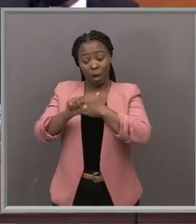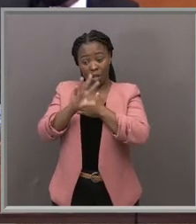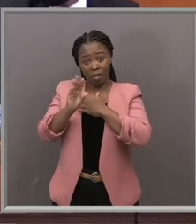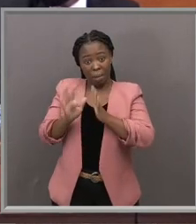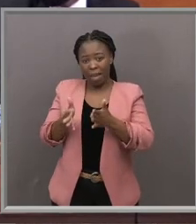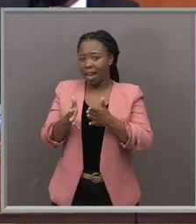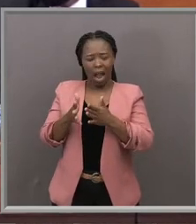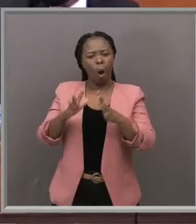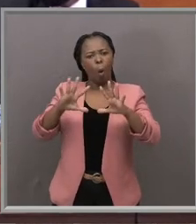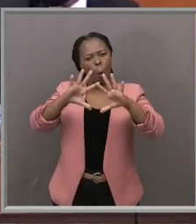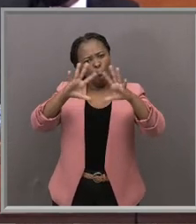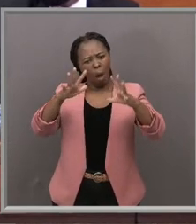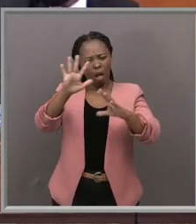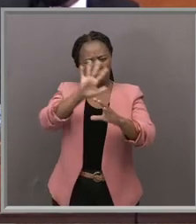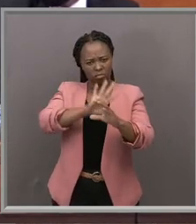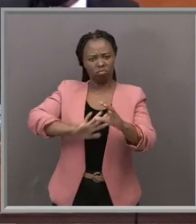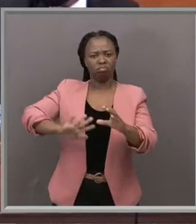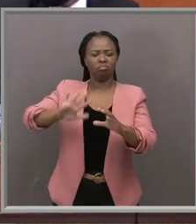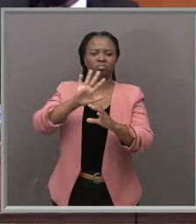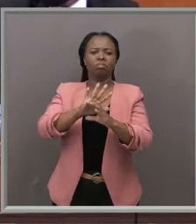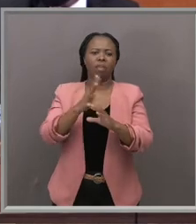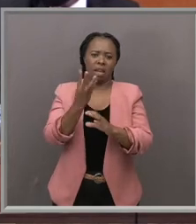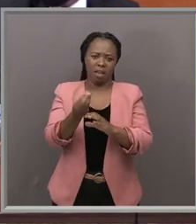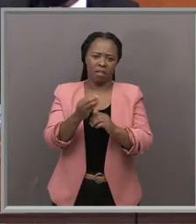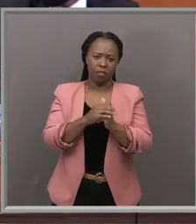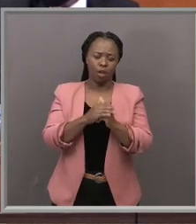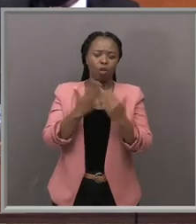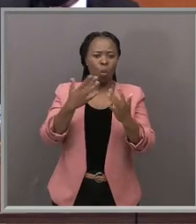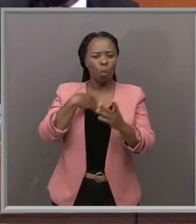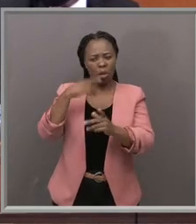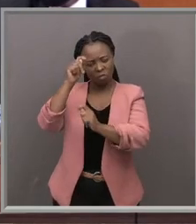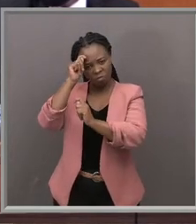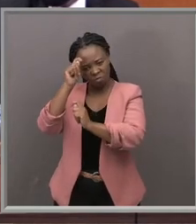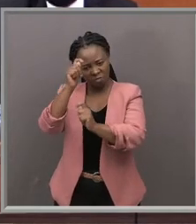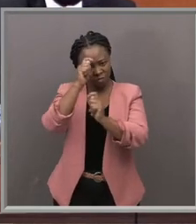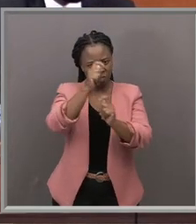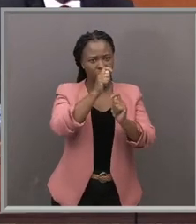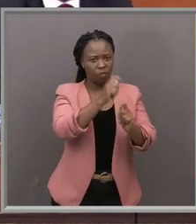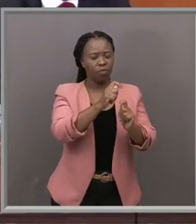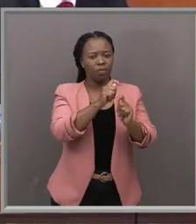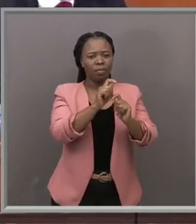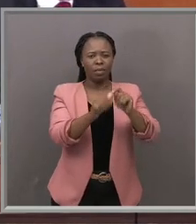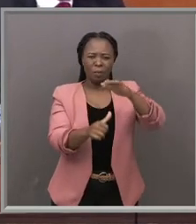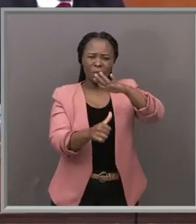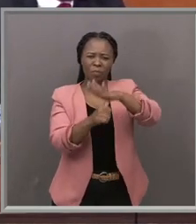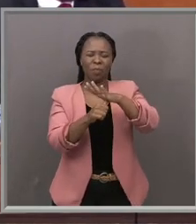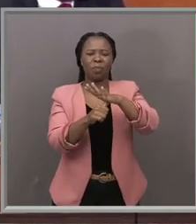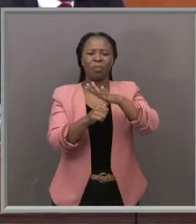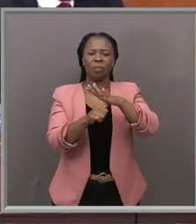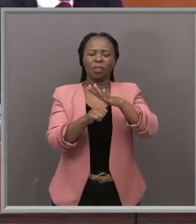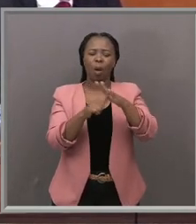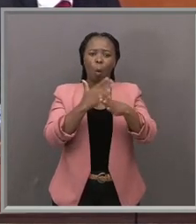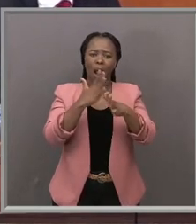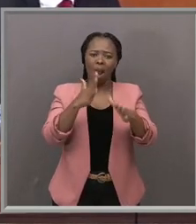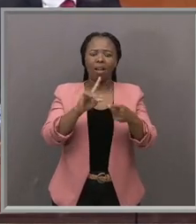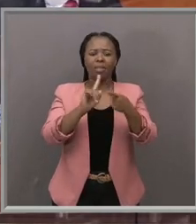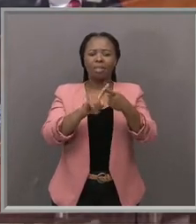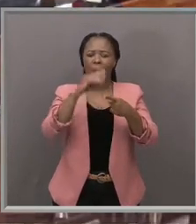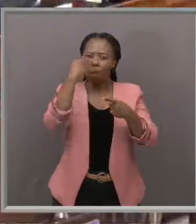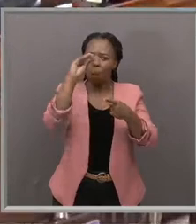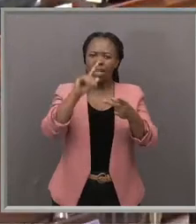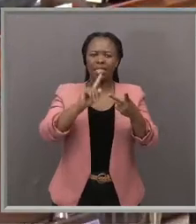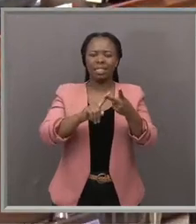We commend thousands of essential workers such as police officers,